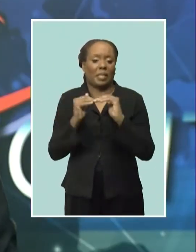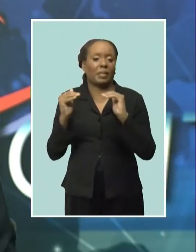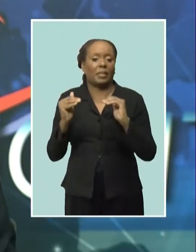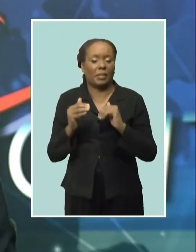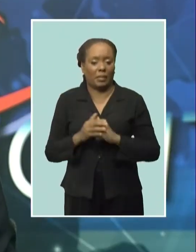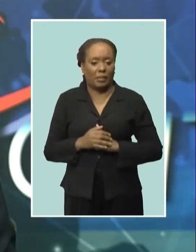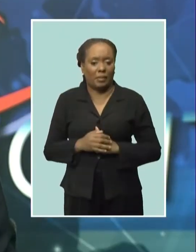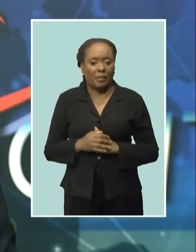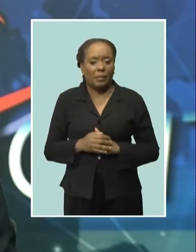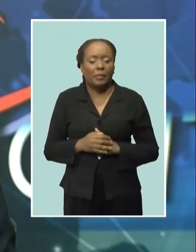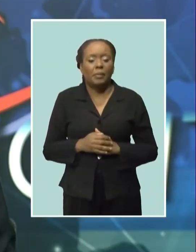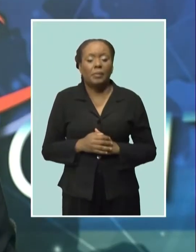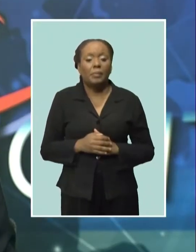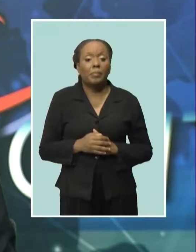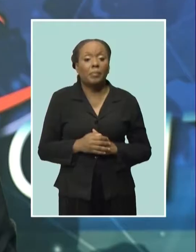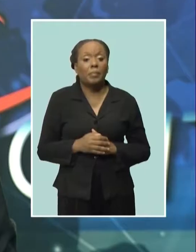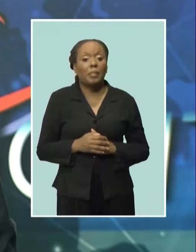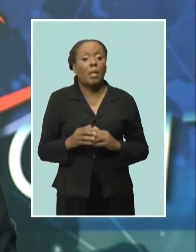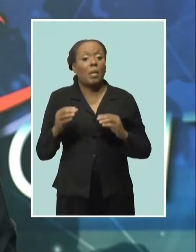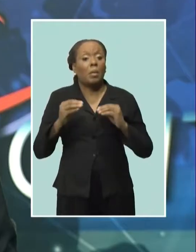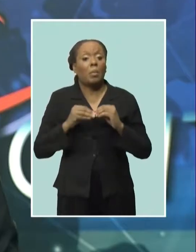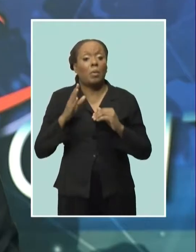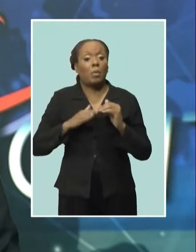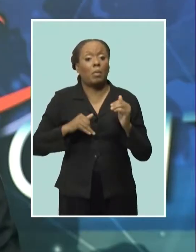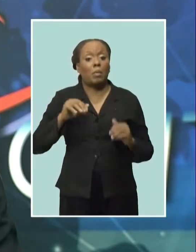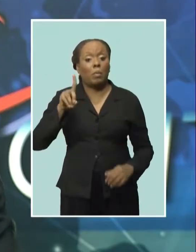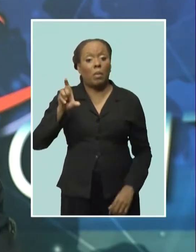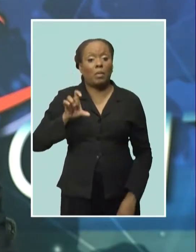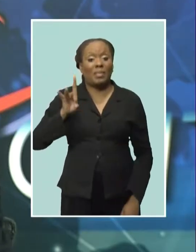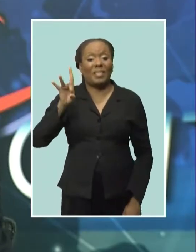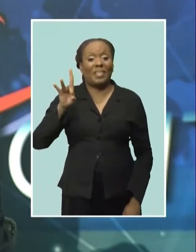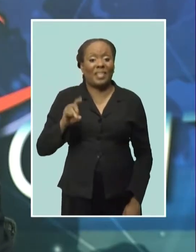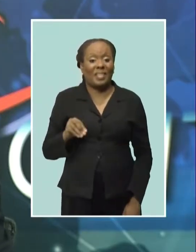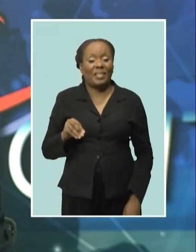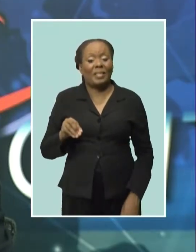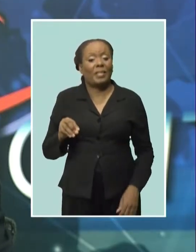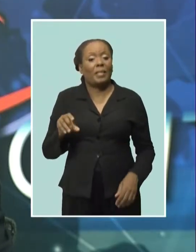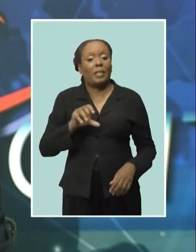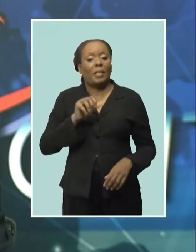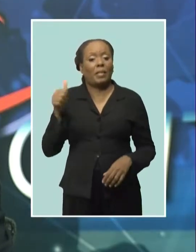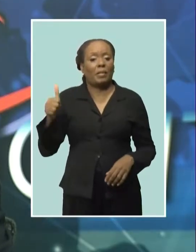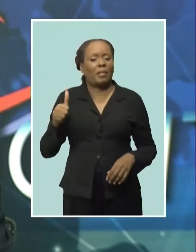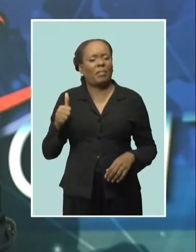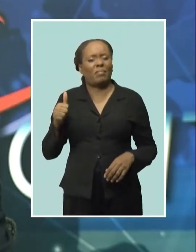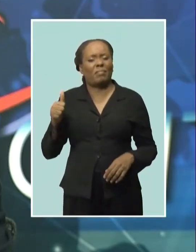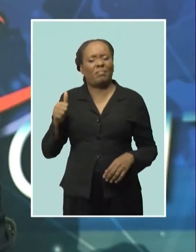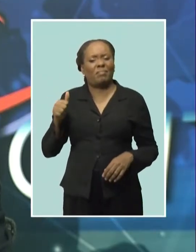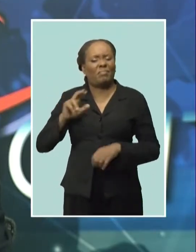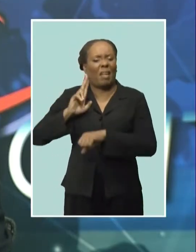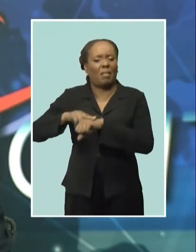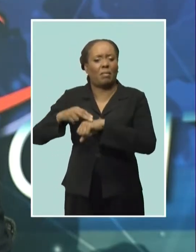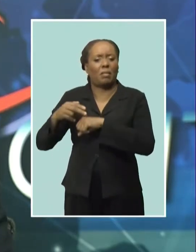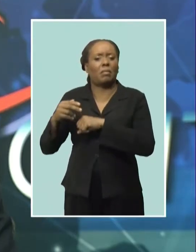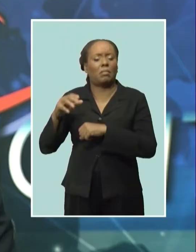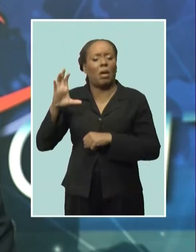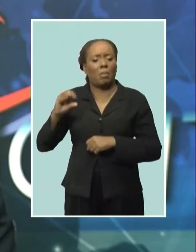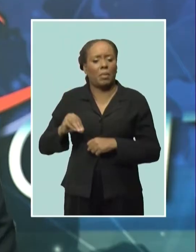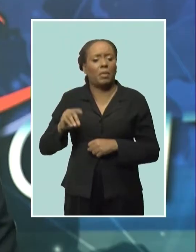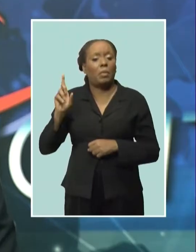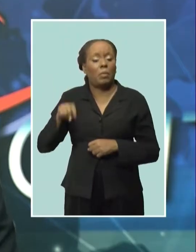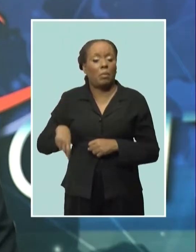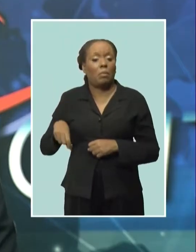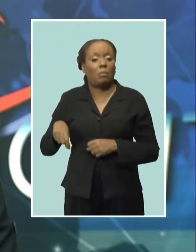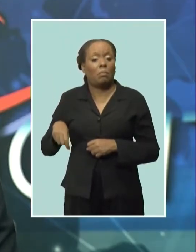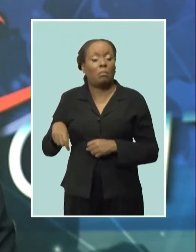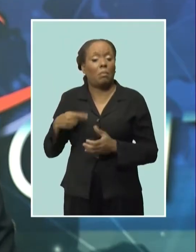180 multinational companies operating in Barbados will be required to pay higher corporation taxes. This as the country moves